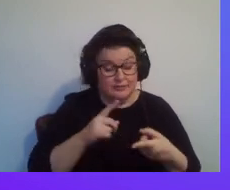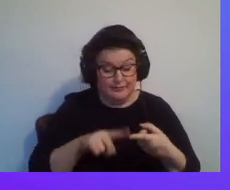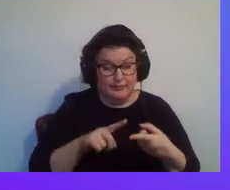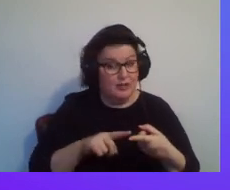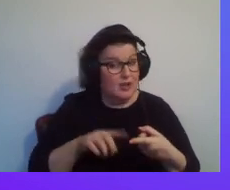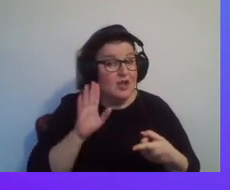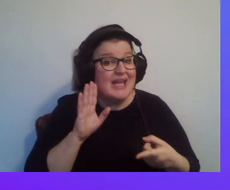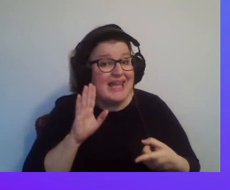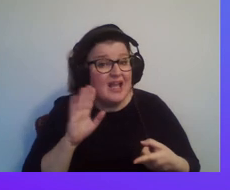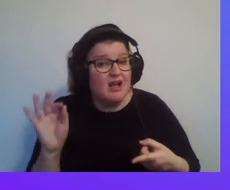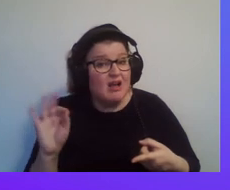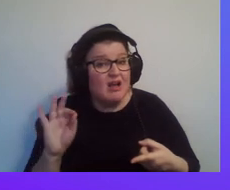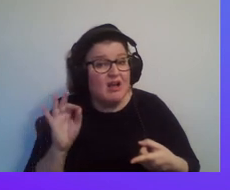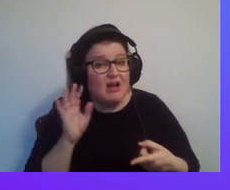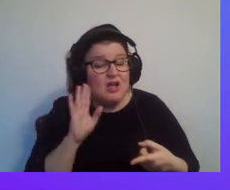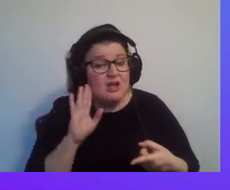questions.